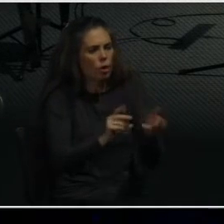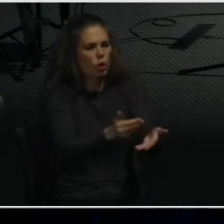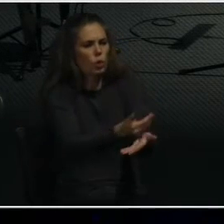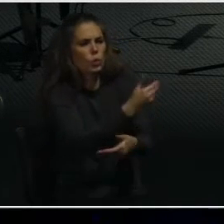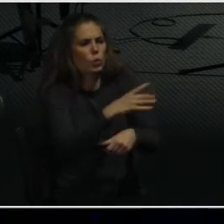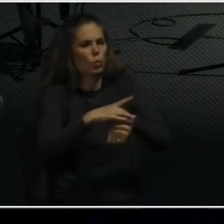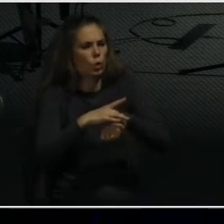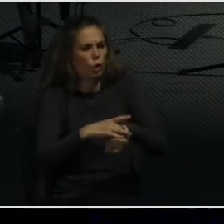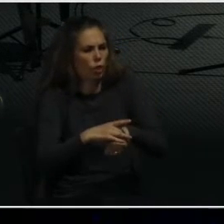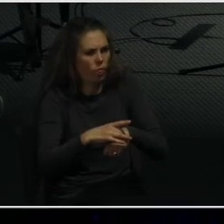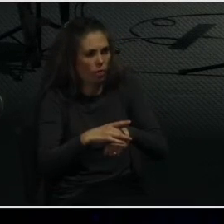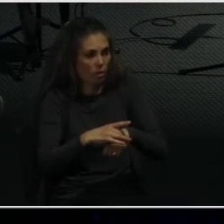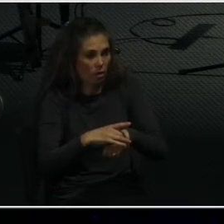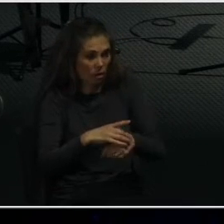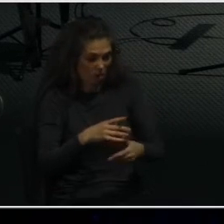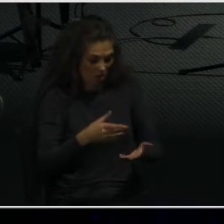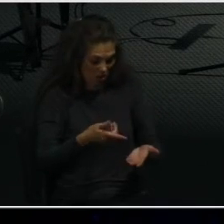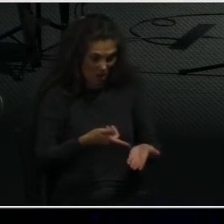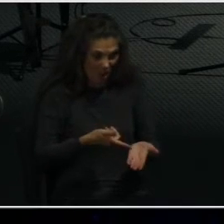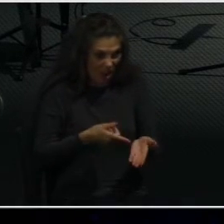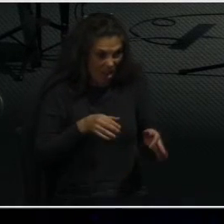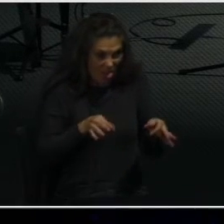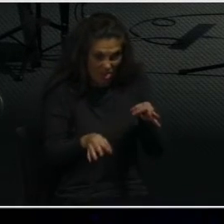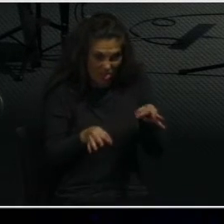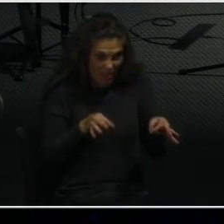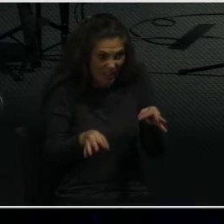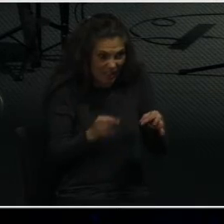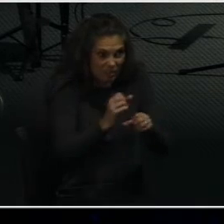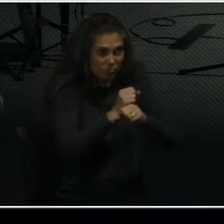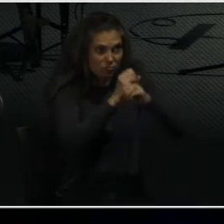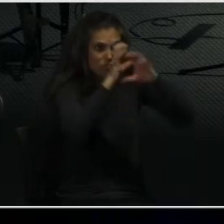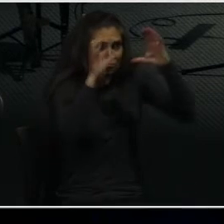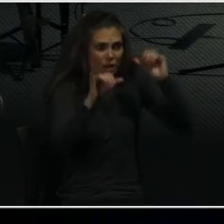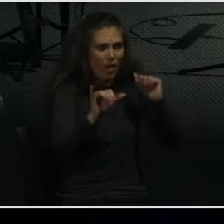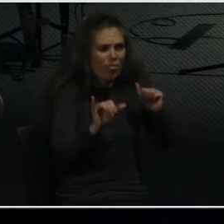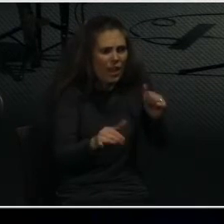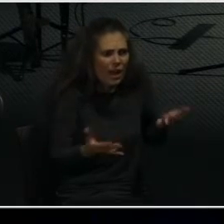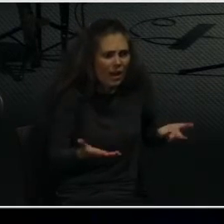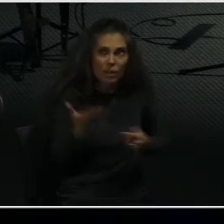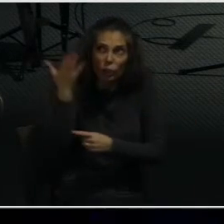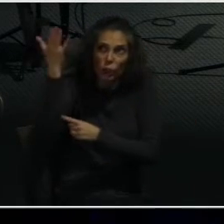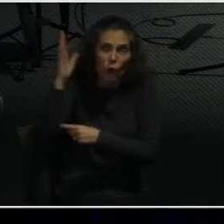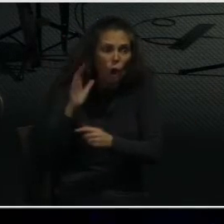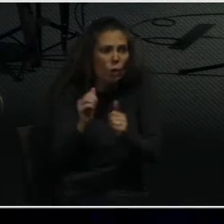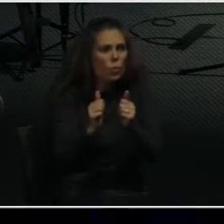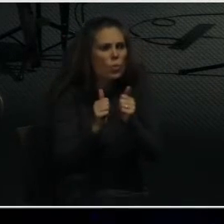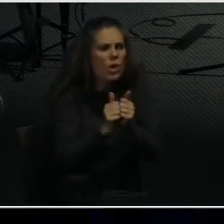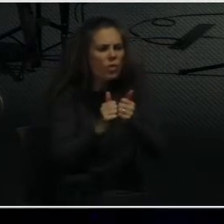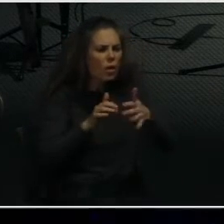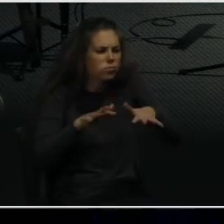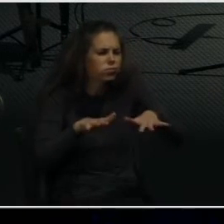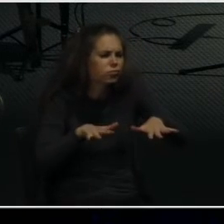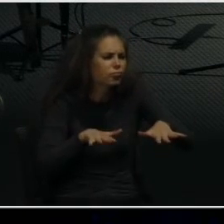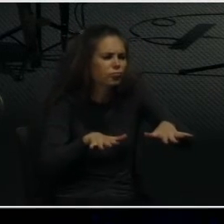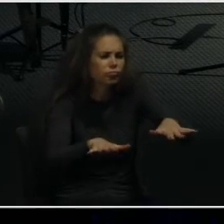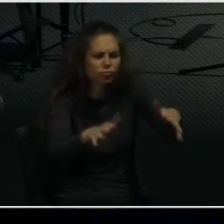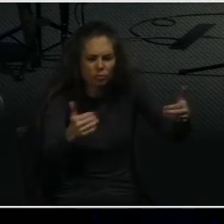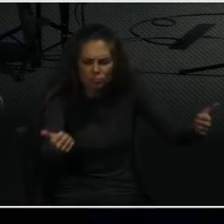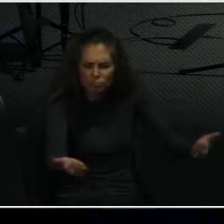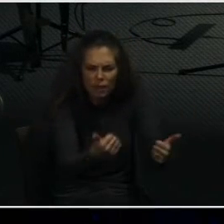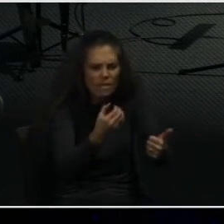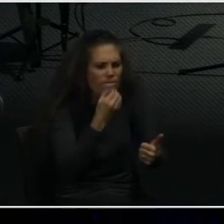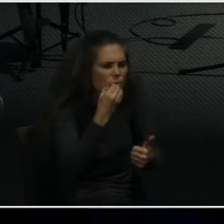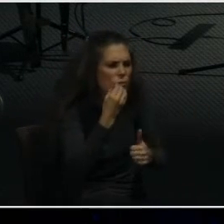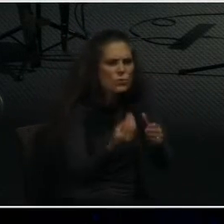of that, where we will enjoy God's presence and he brings us to this restored Eden to enjoy its beauty